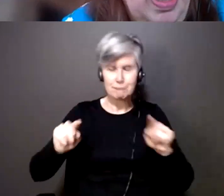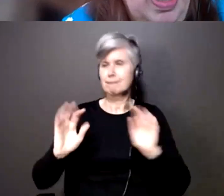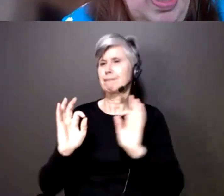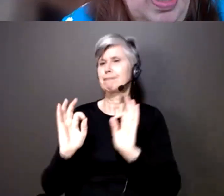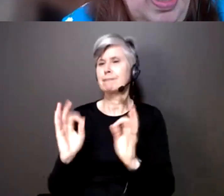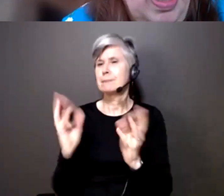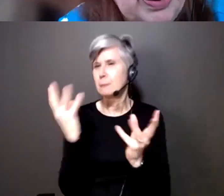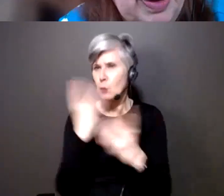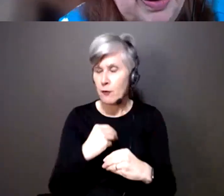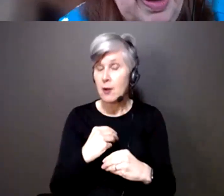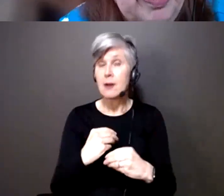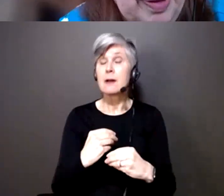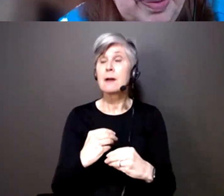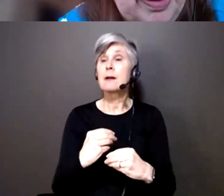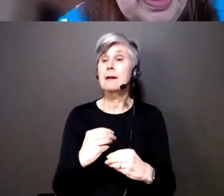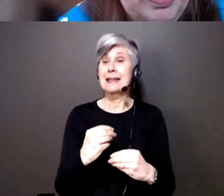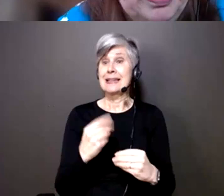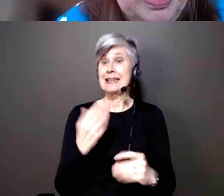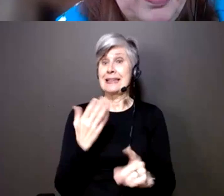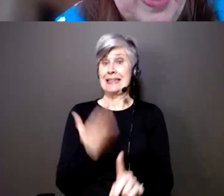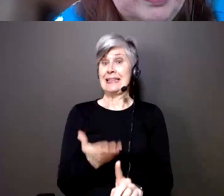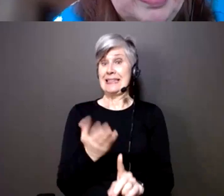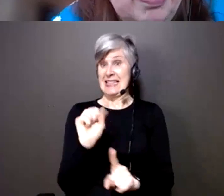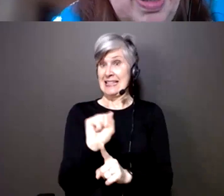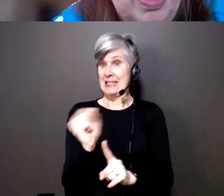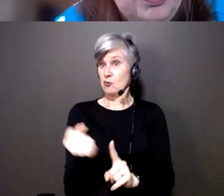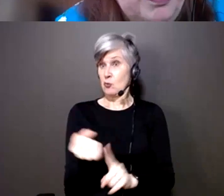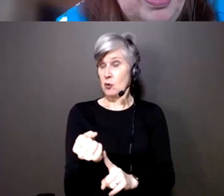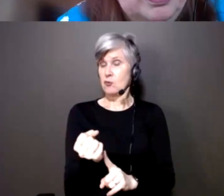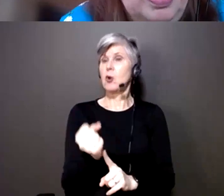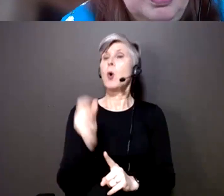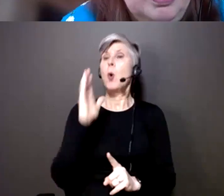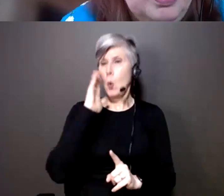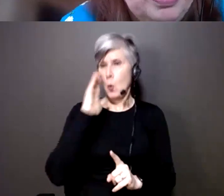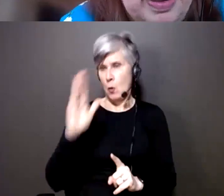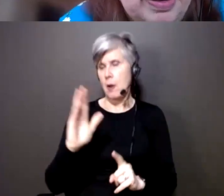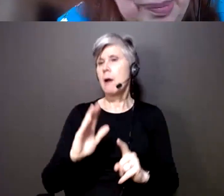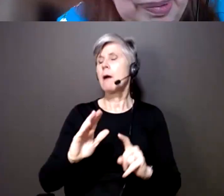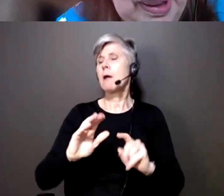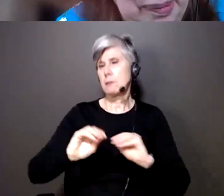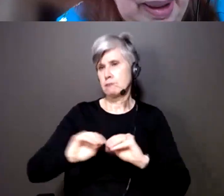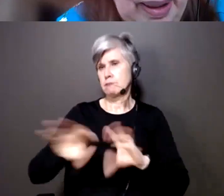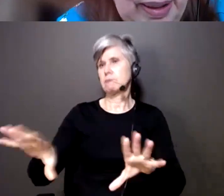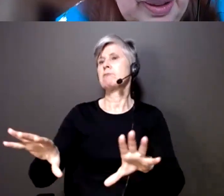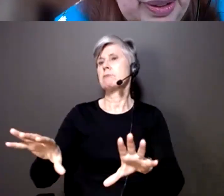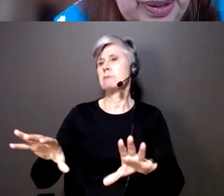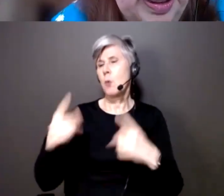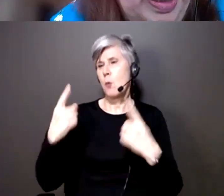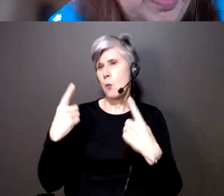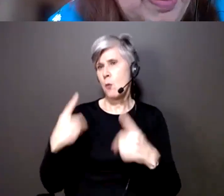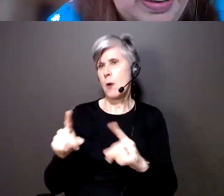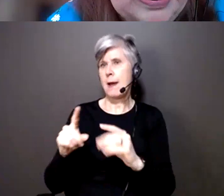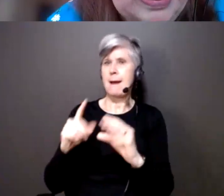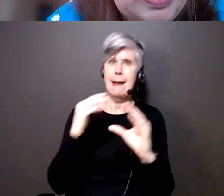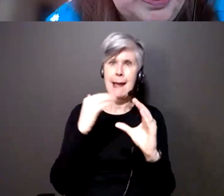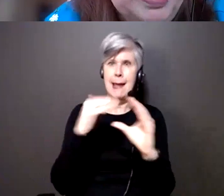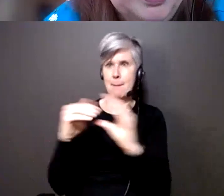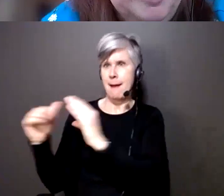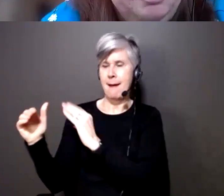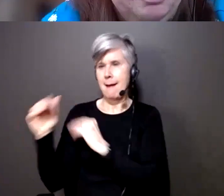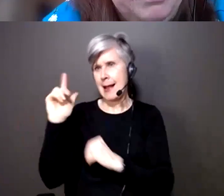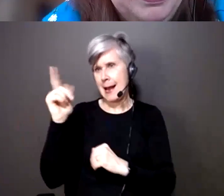sharing these scenarios with you, and we will resend them as well in our follow-up email, so you can have